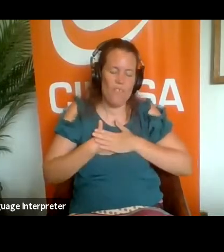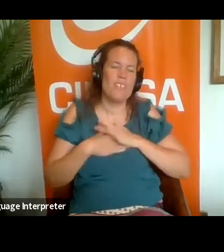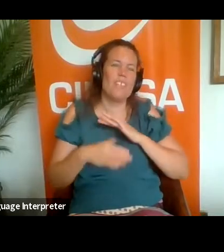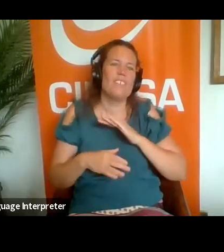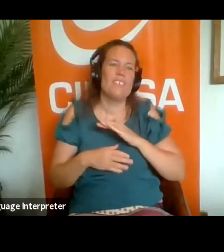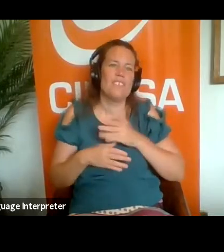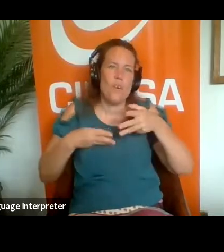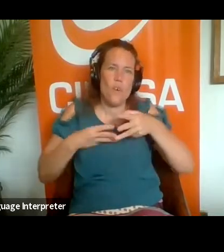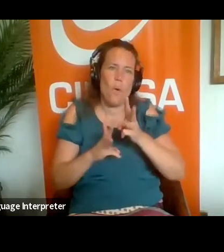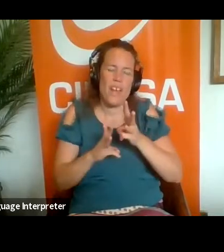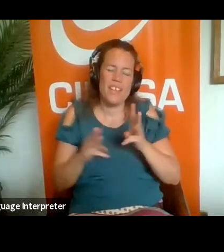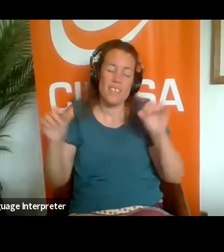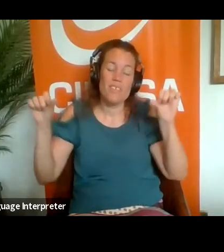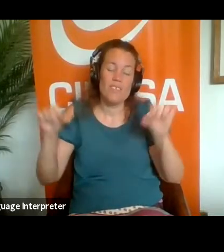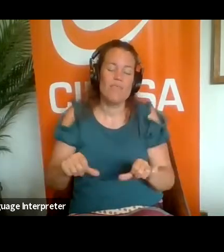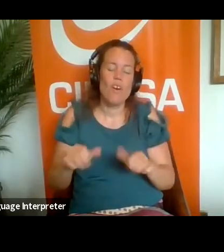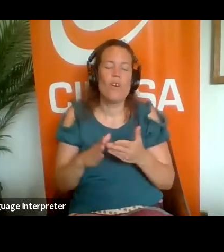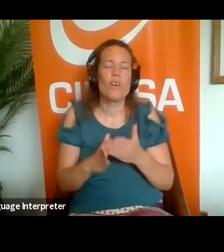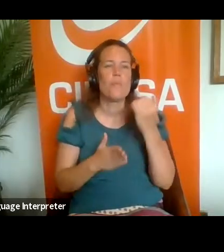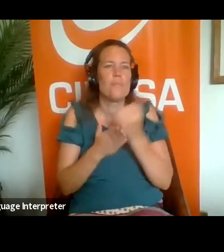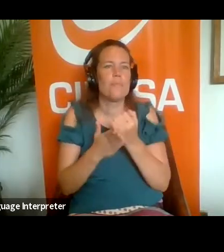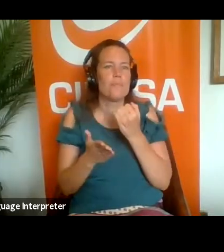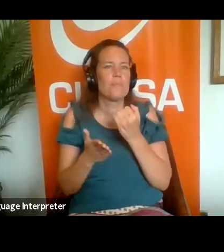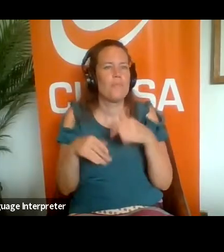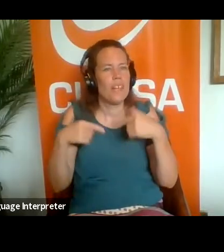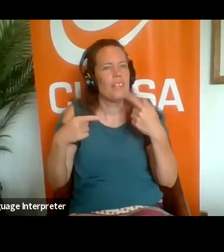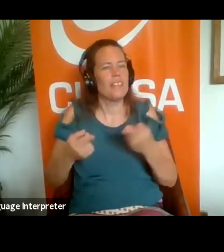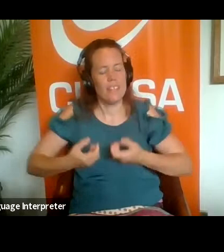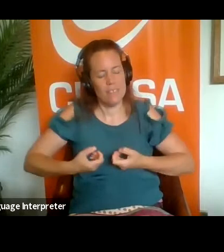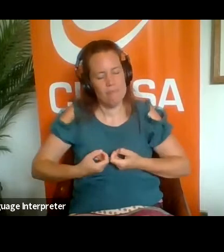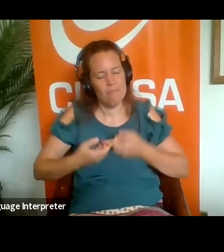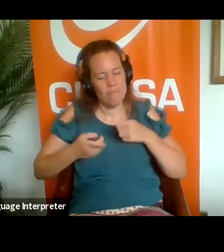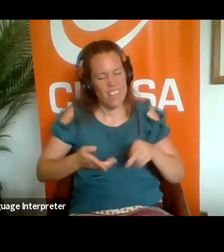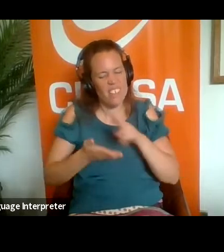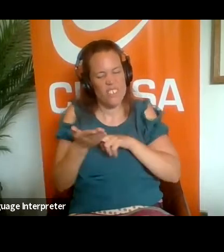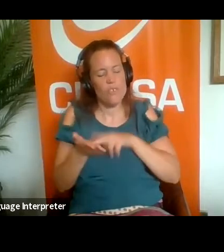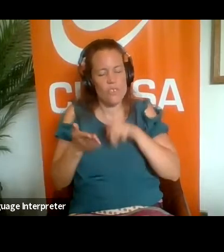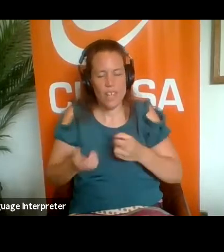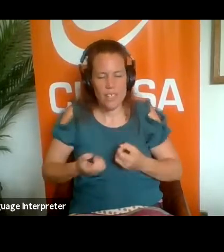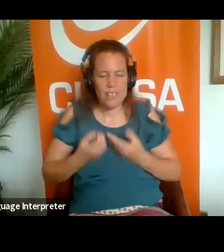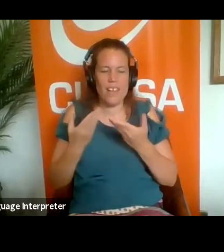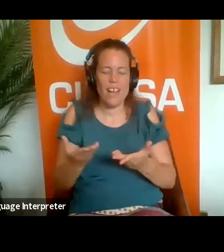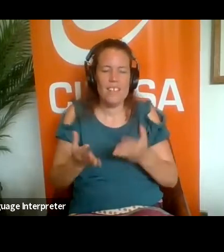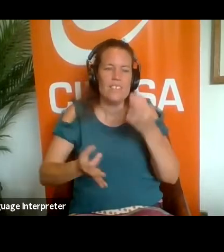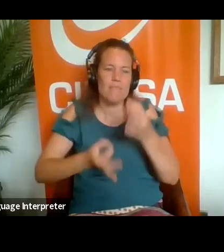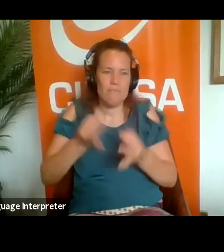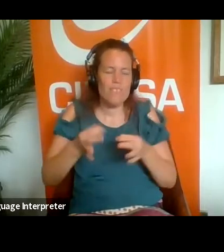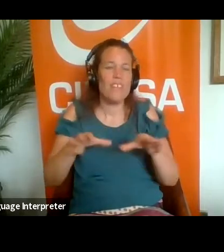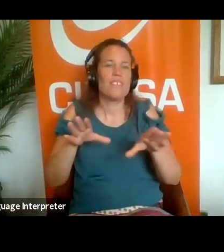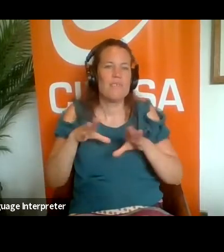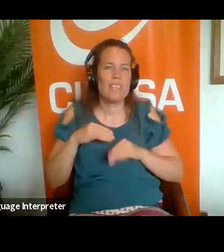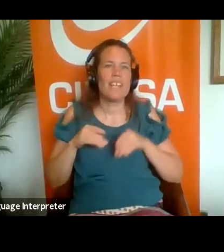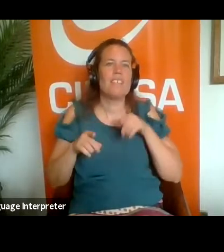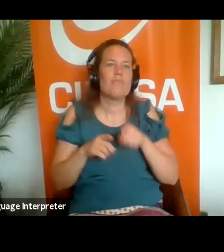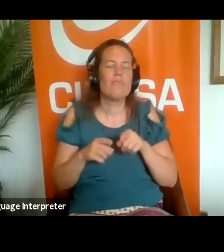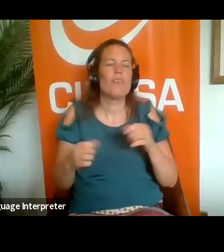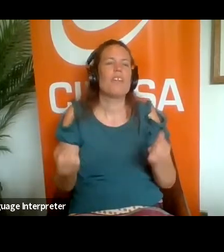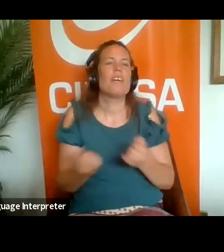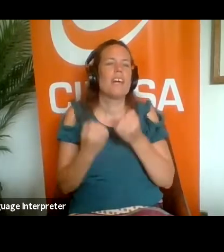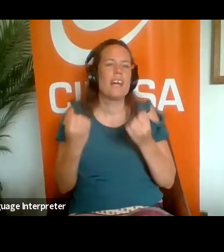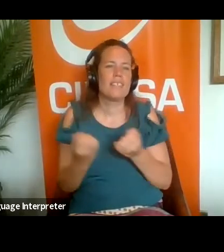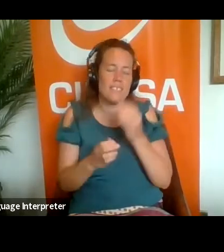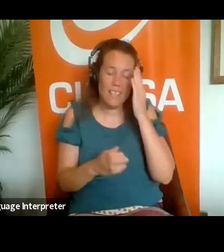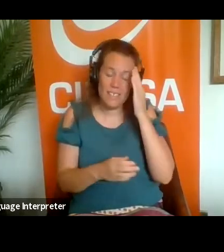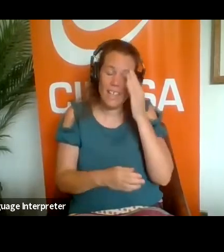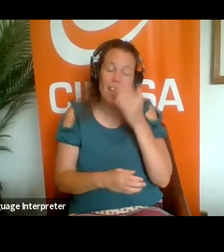perversely, to provide a justification for their actions. And they know too well